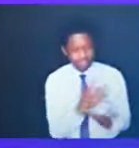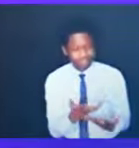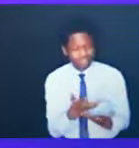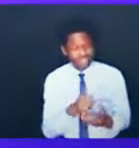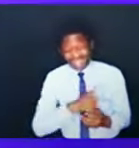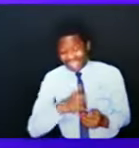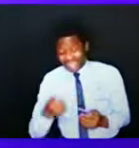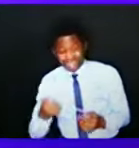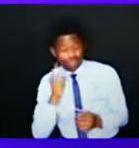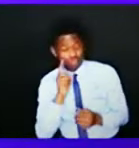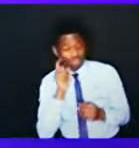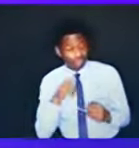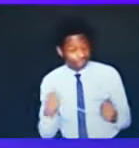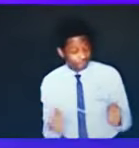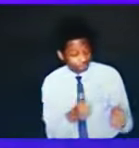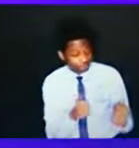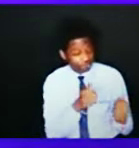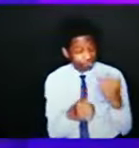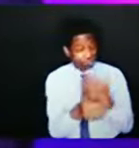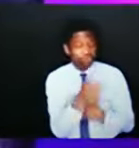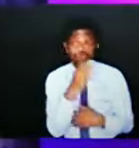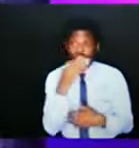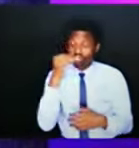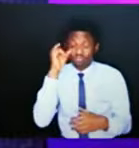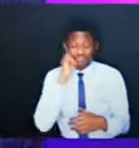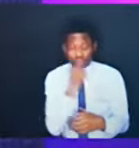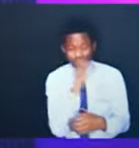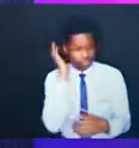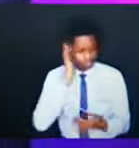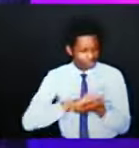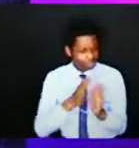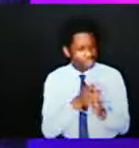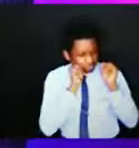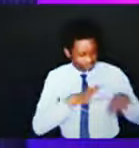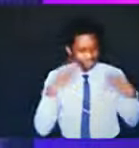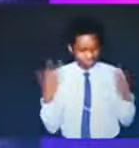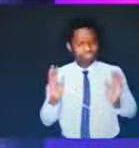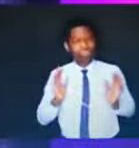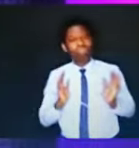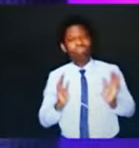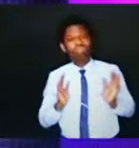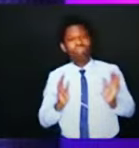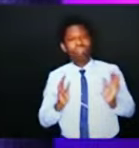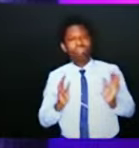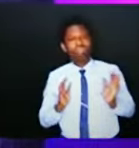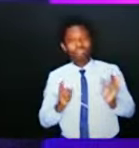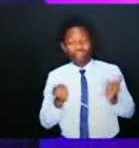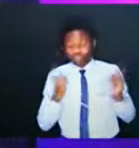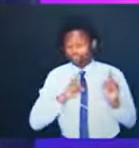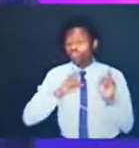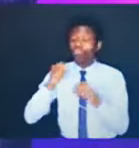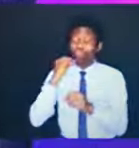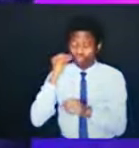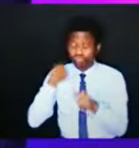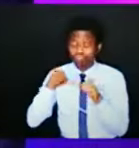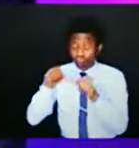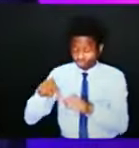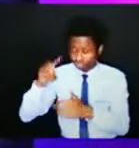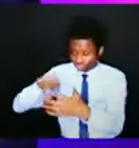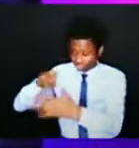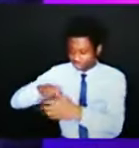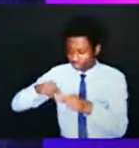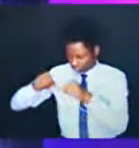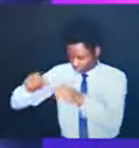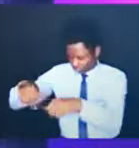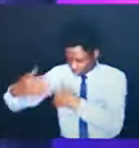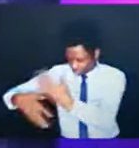that follows the God of Israel is blessed. Obi biara odi Israel nyankopon echi no wesira no. Now when you go home, continue to read. Udu fia but modern